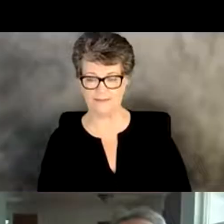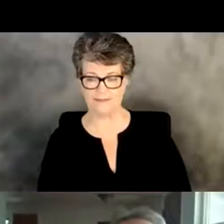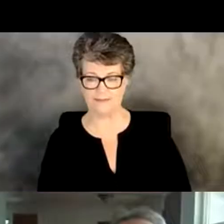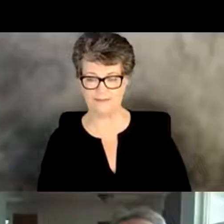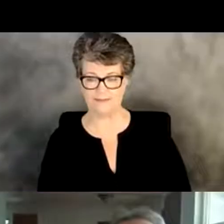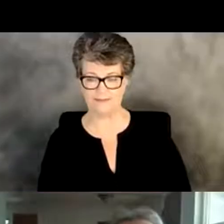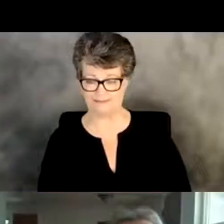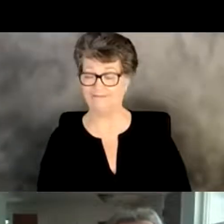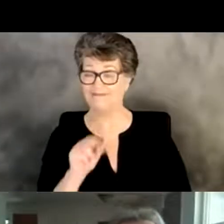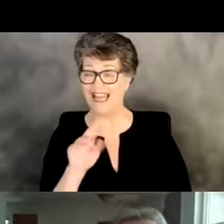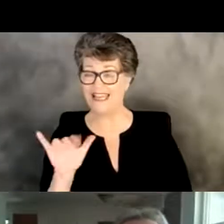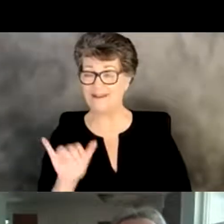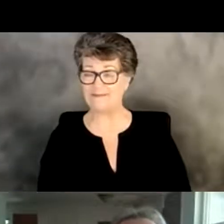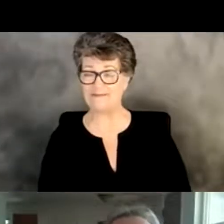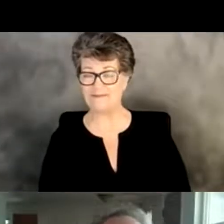Andy.